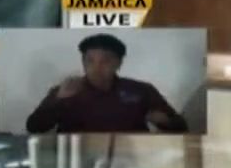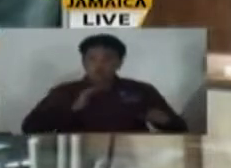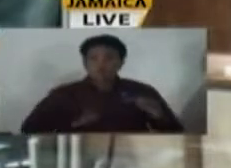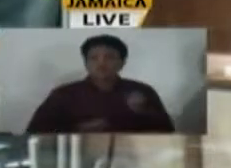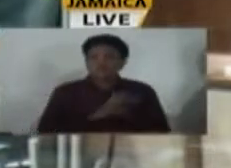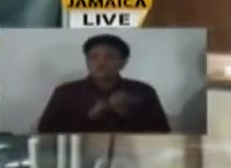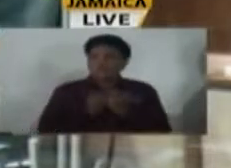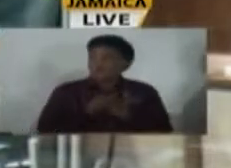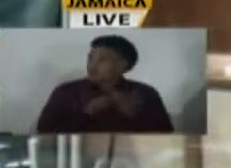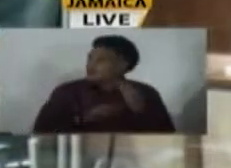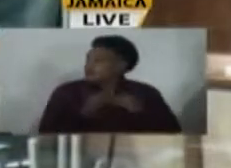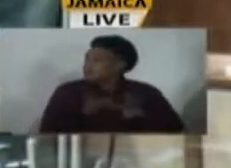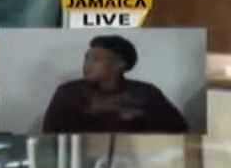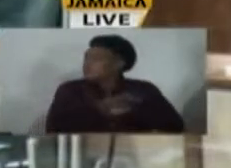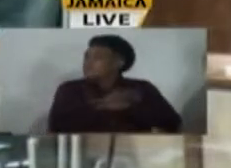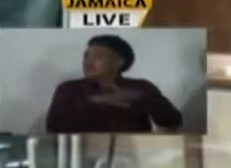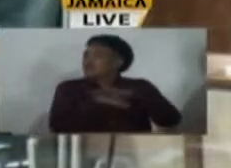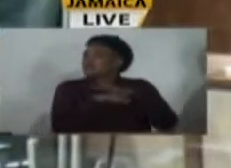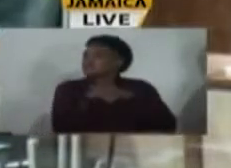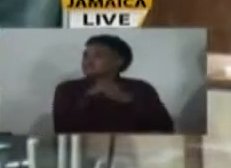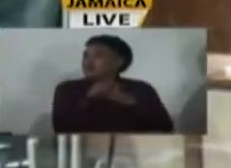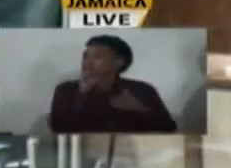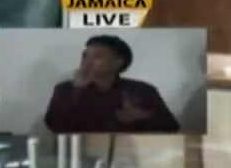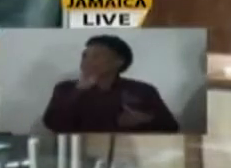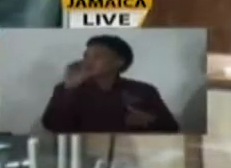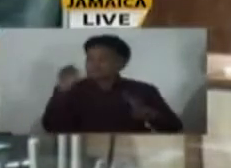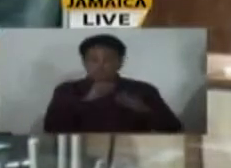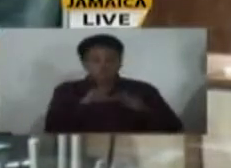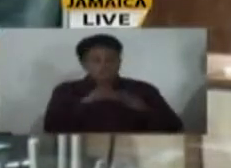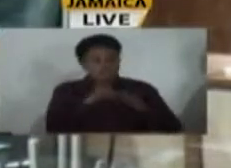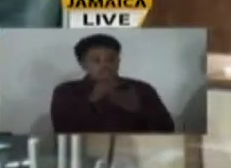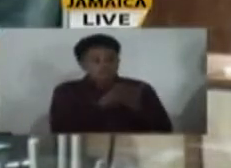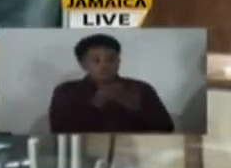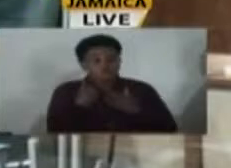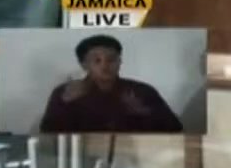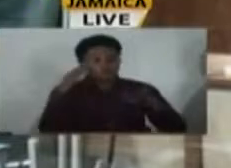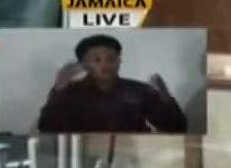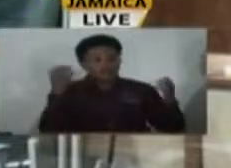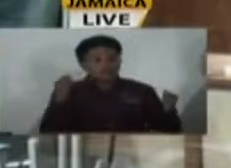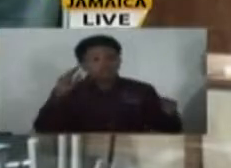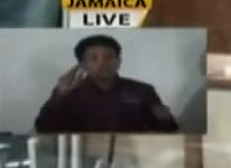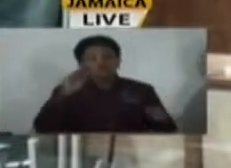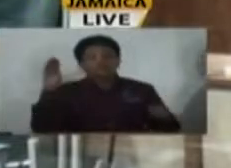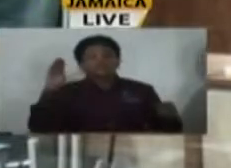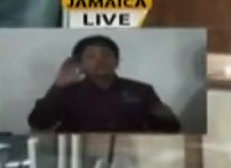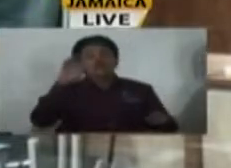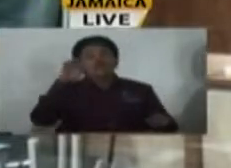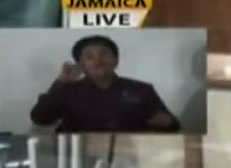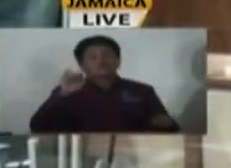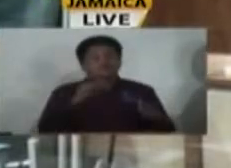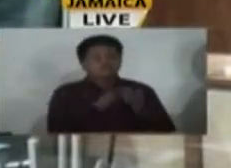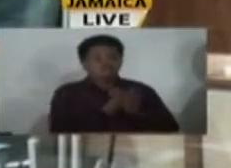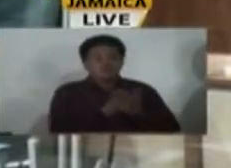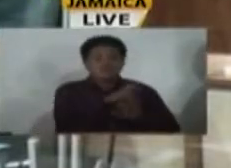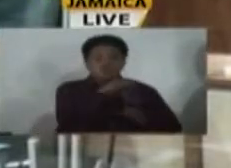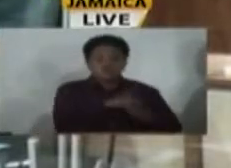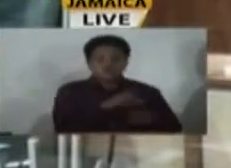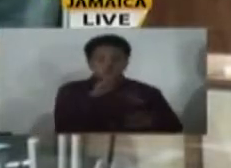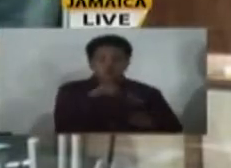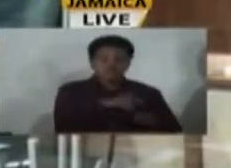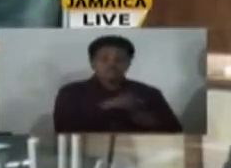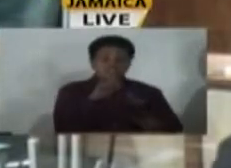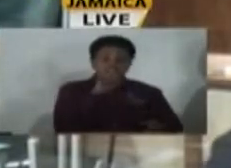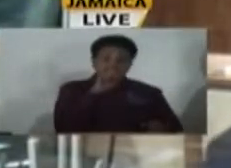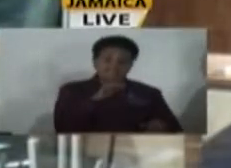we're improving access to finance with $2 billion in this year's budget. We'll end up with 3 equity funds, including one in the gestation